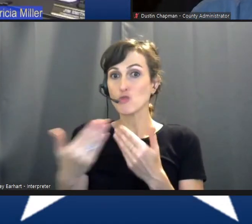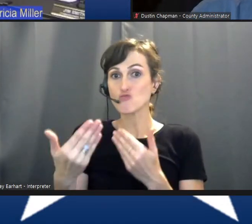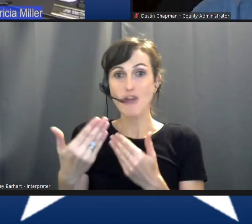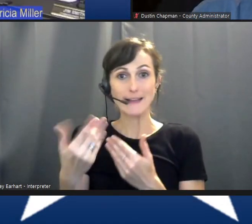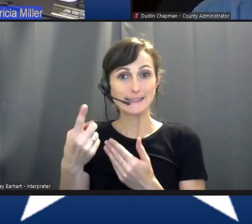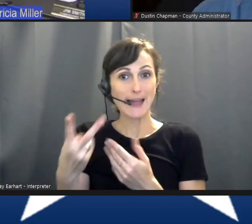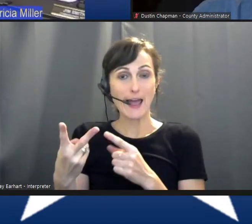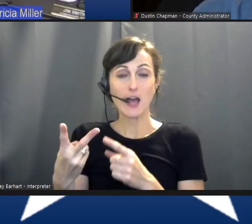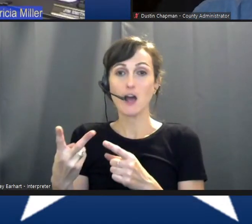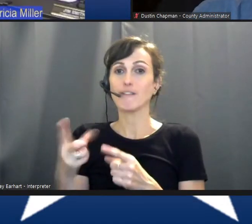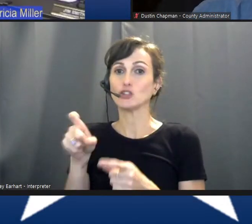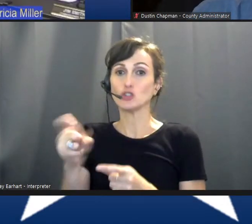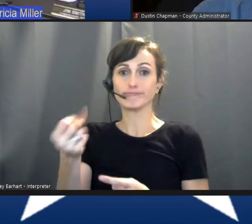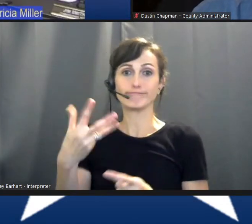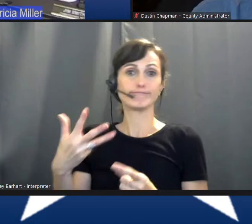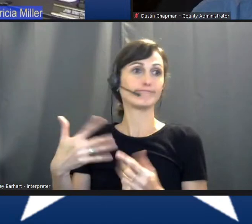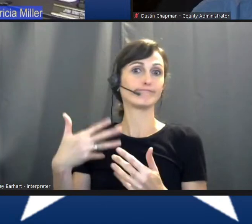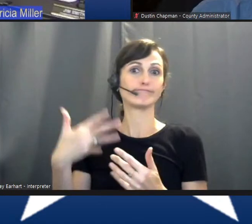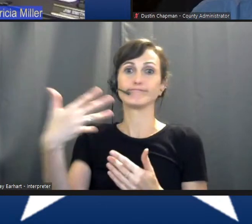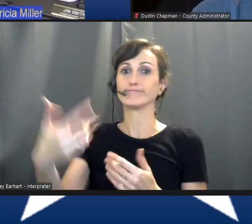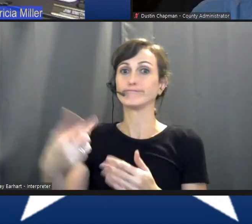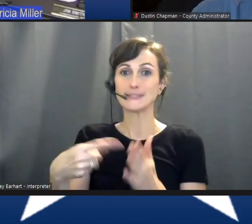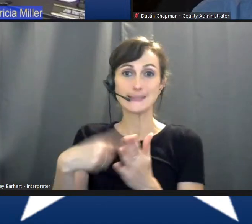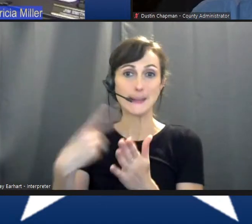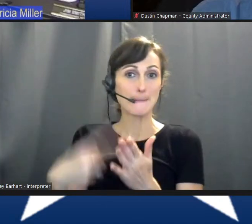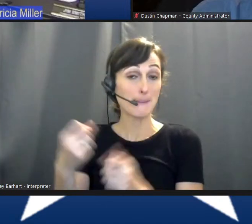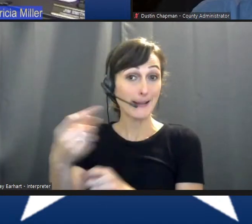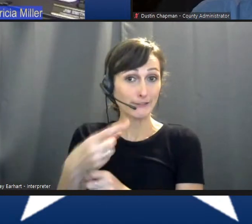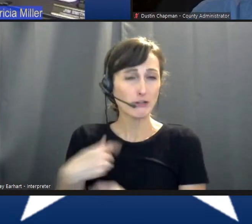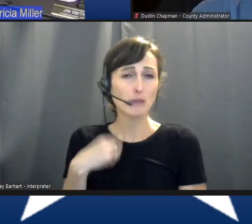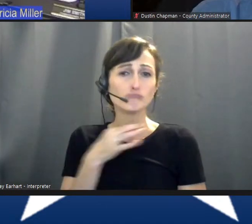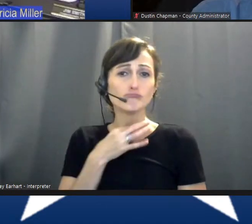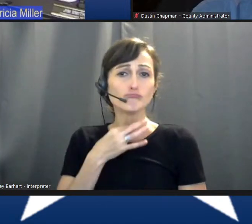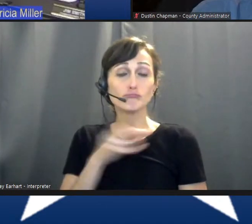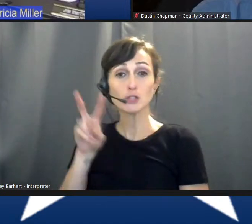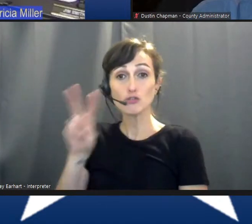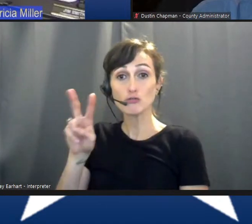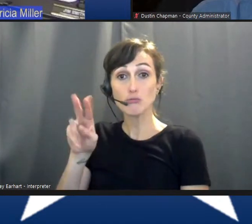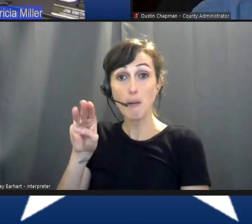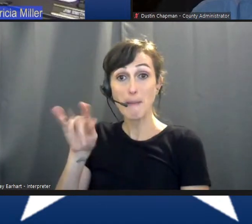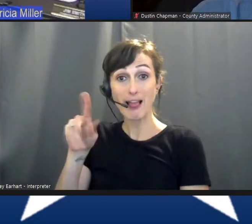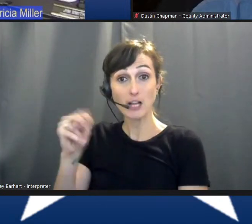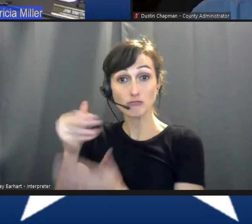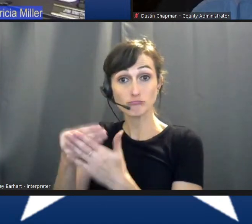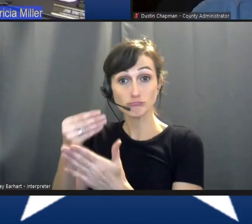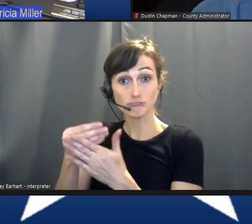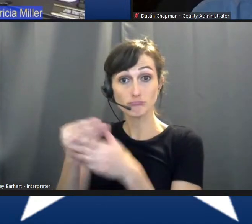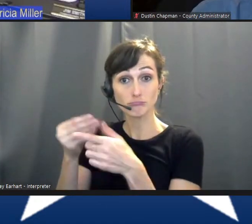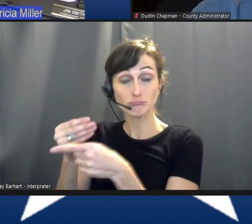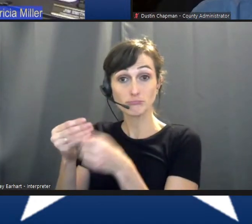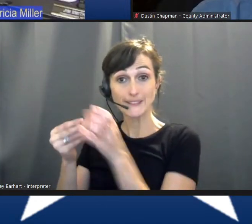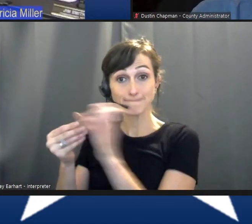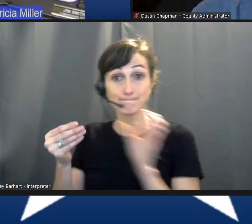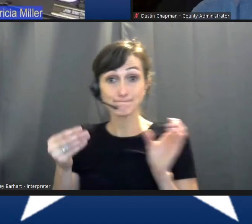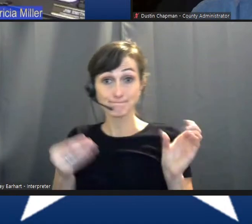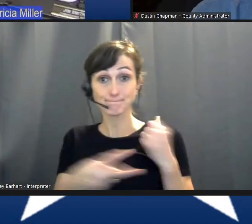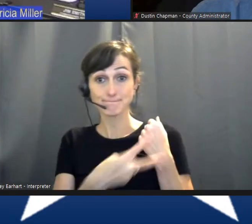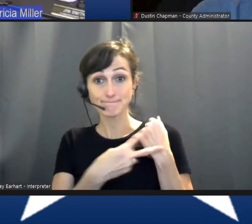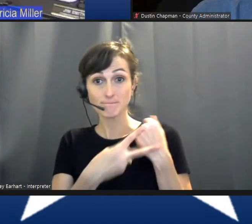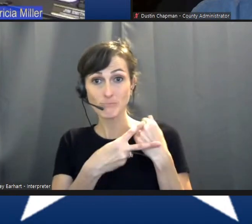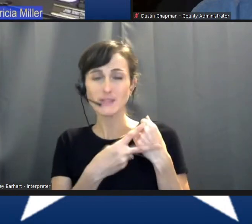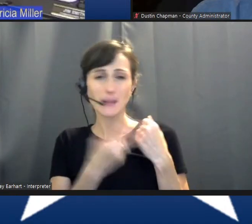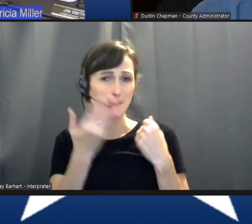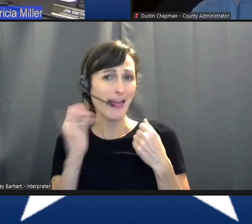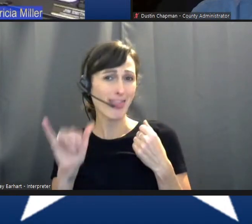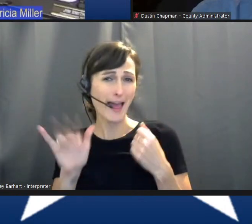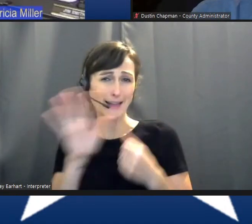So I'm wondering, is the 2 million set aside, because that's kind of roughly, what, less than 5% of what we're gonna receive in